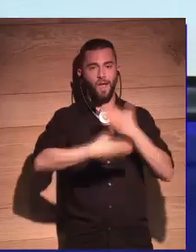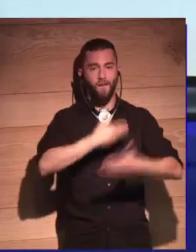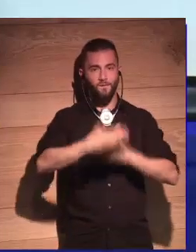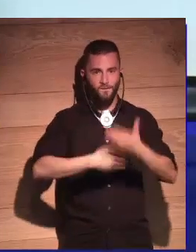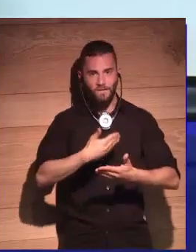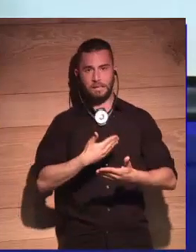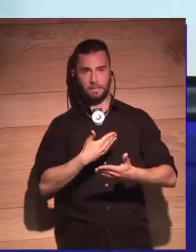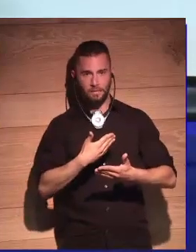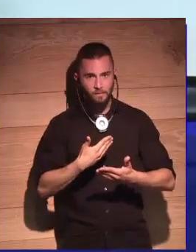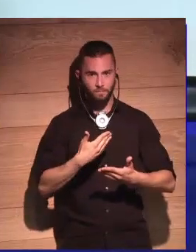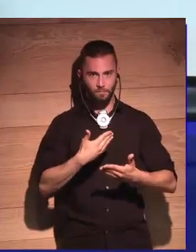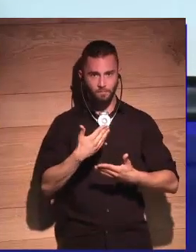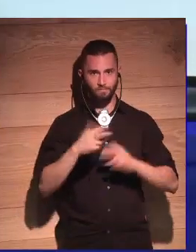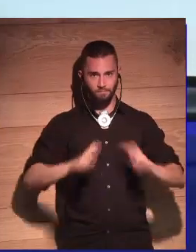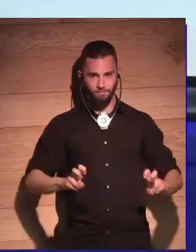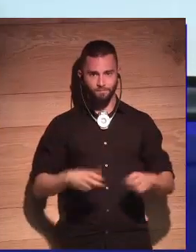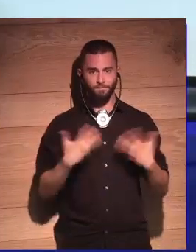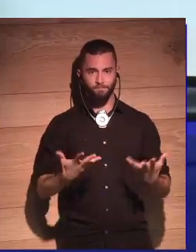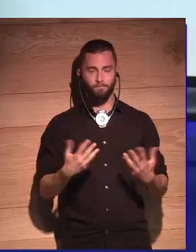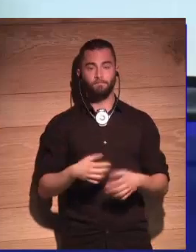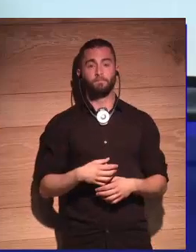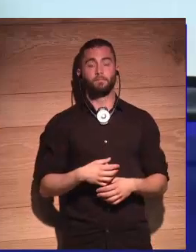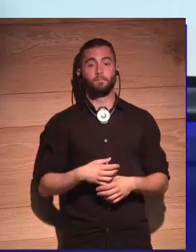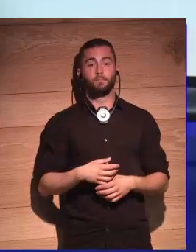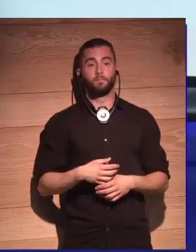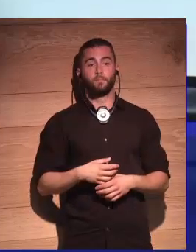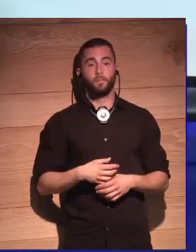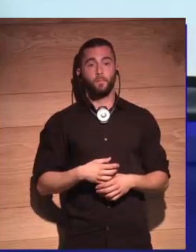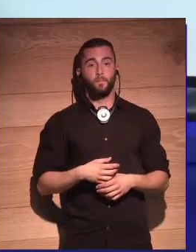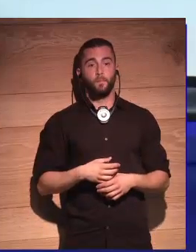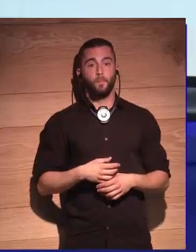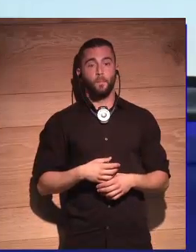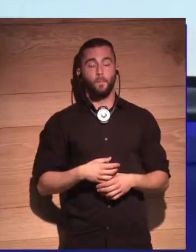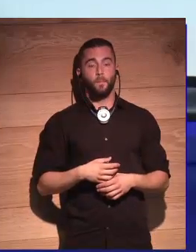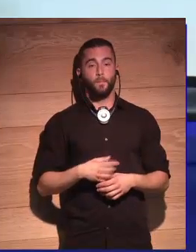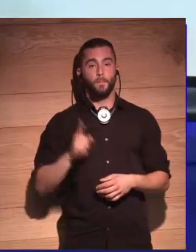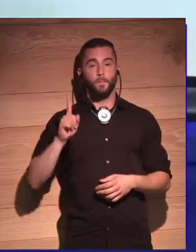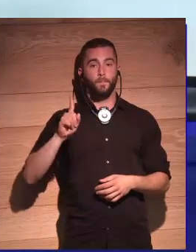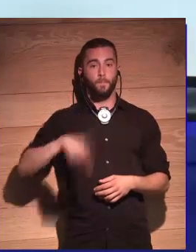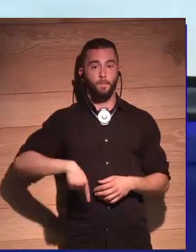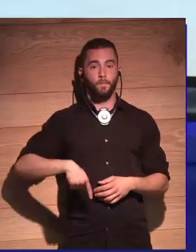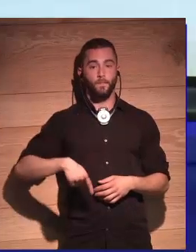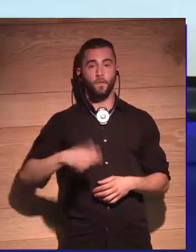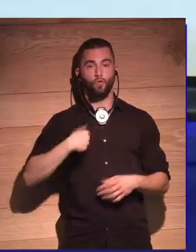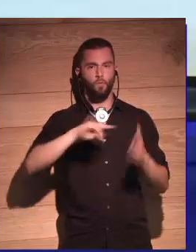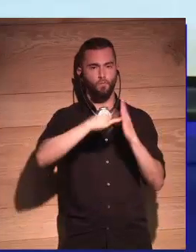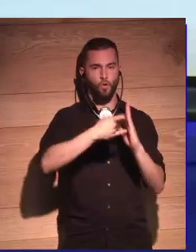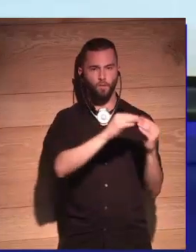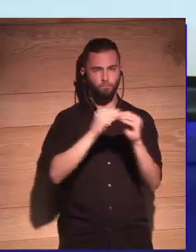I also, like you, I've seen I actually did a project